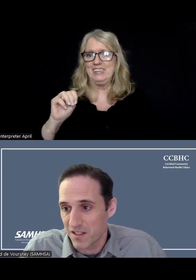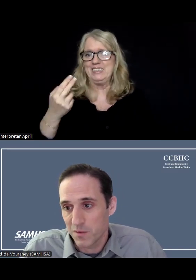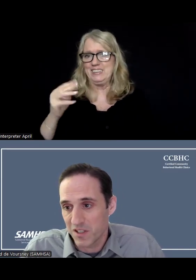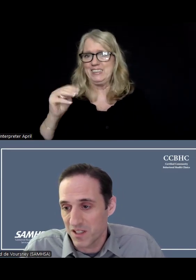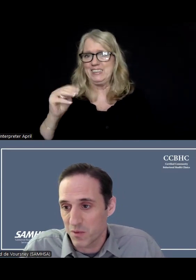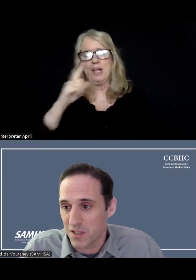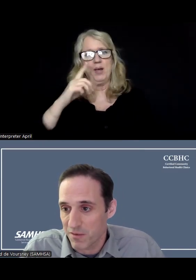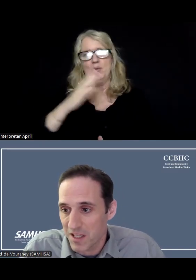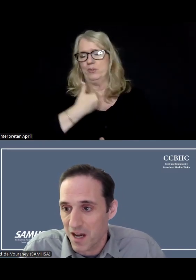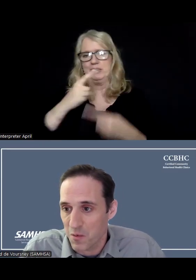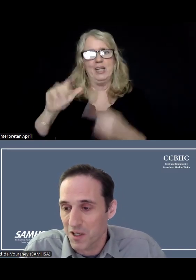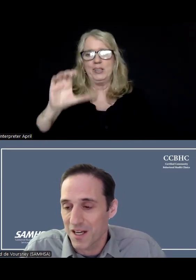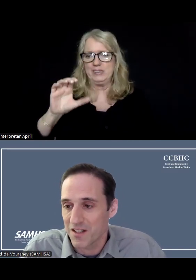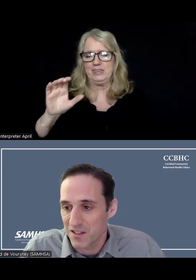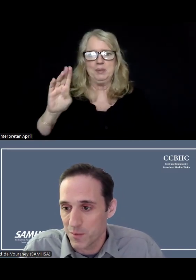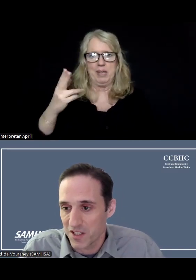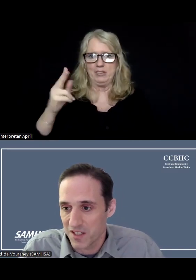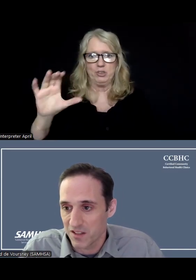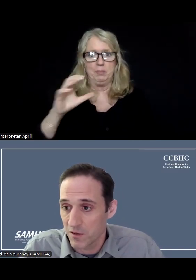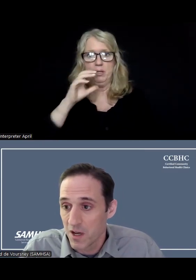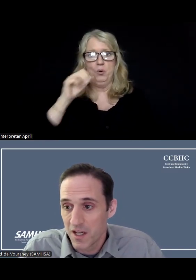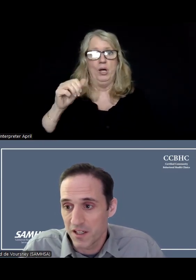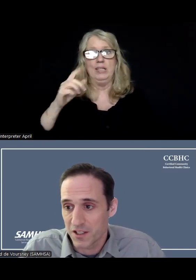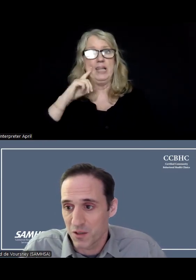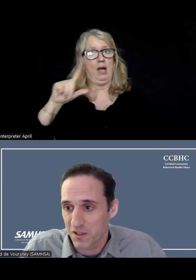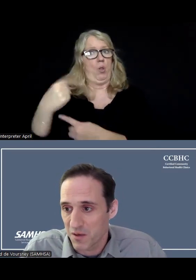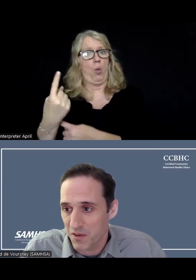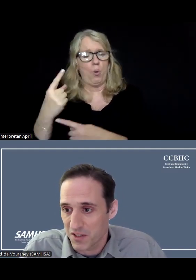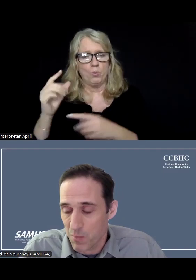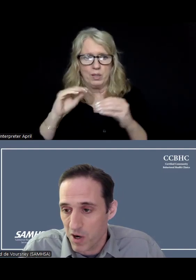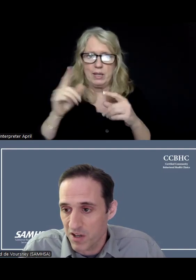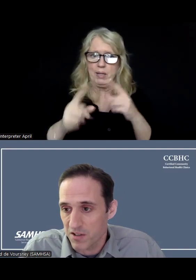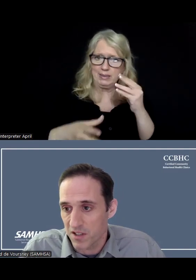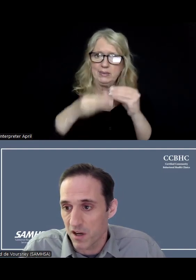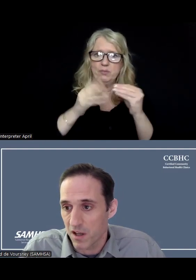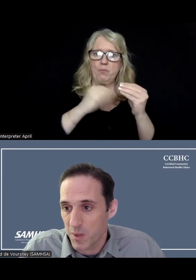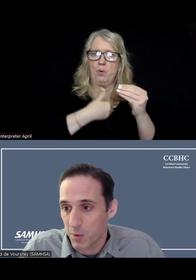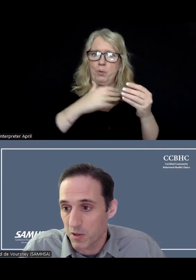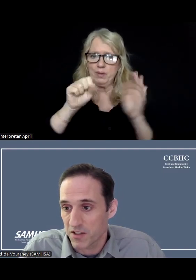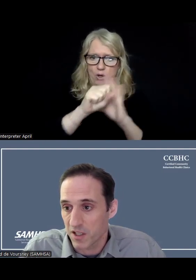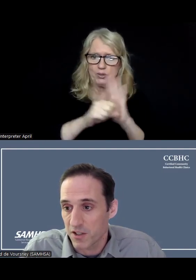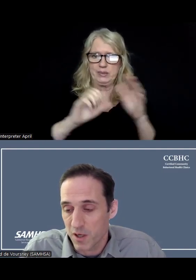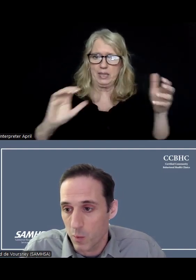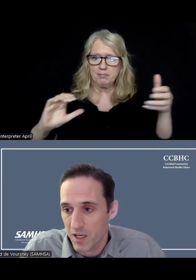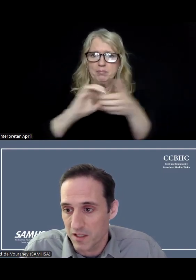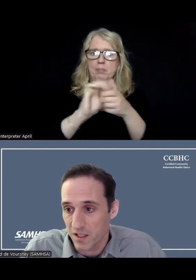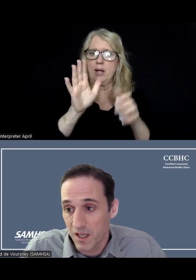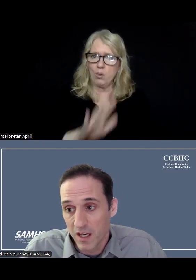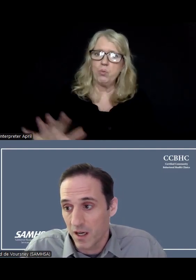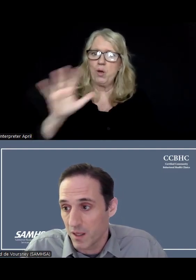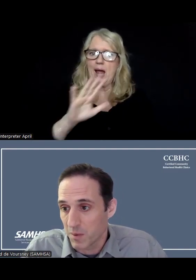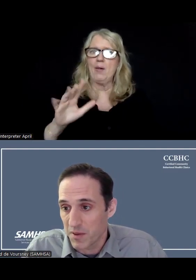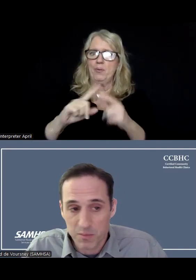working on CCBHCs. We are definitely not working on CCBHCs alone. In addition to working with our state partners and people across the country who are working